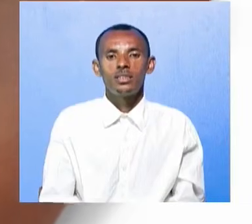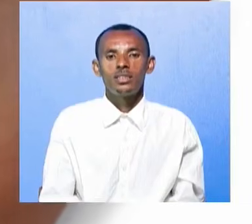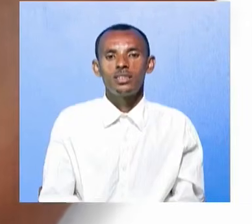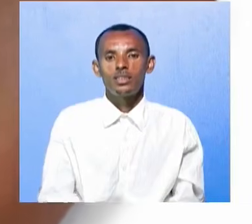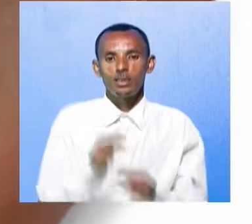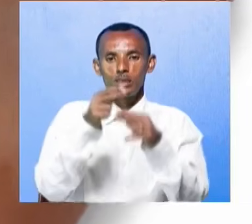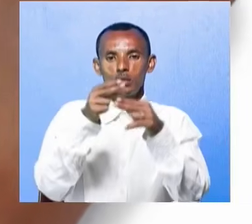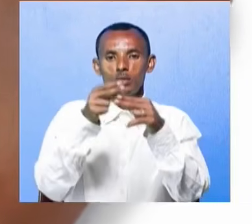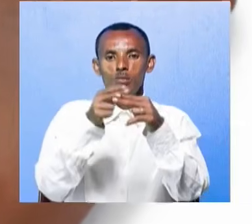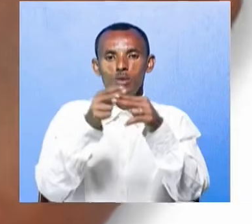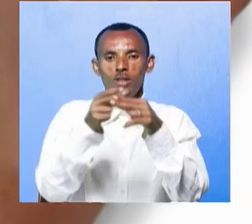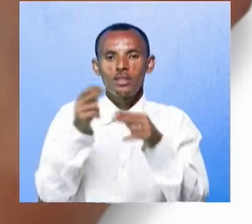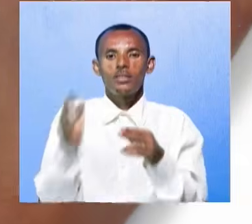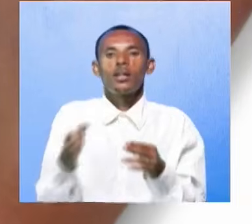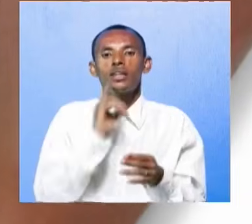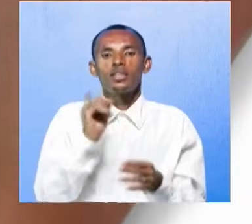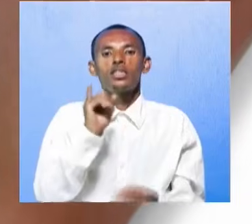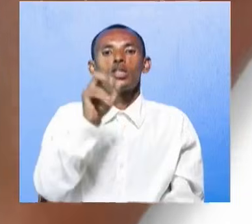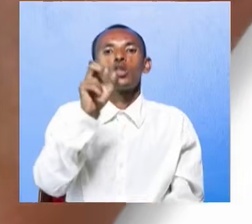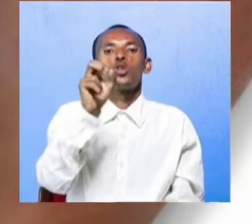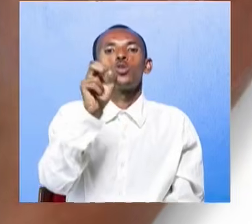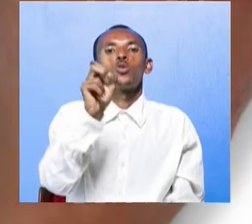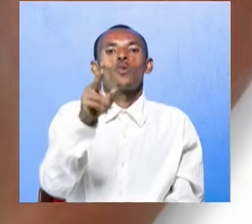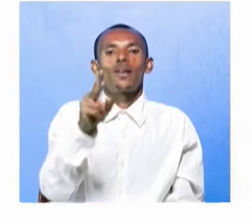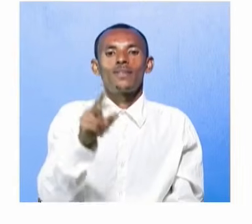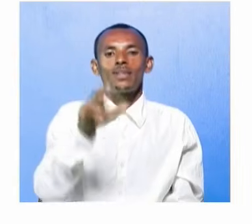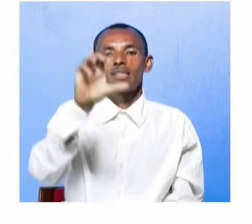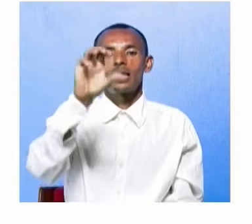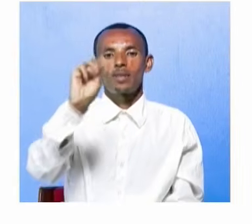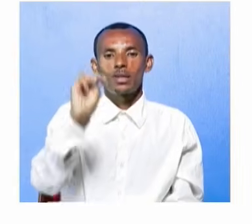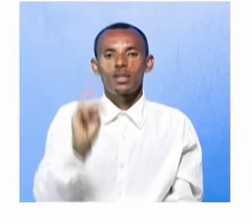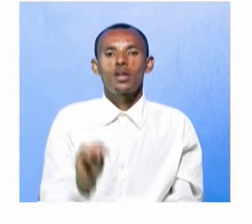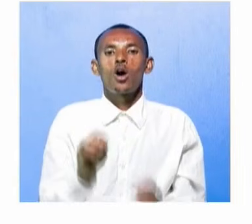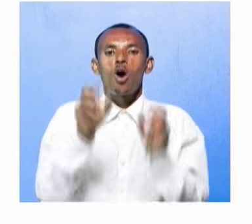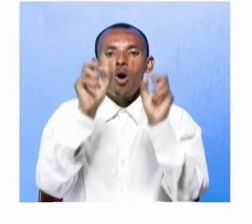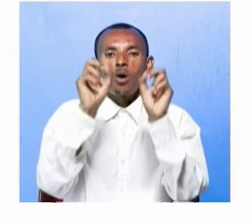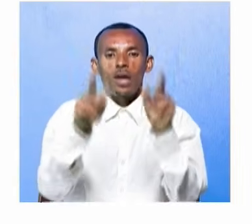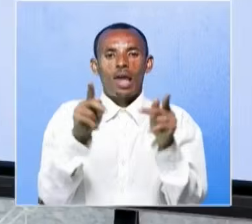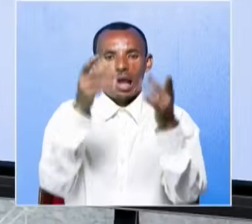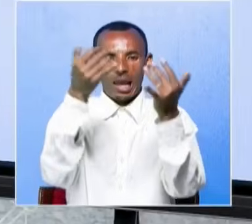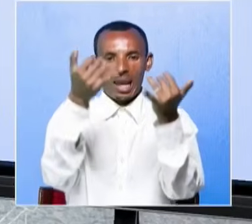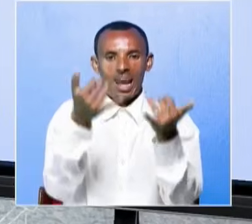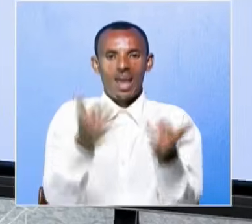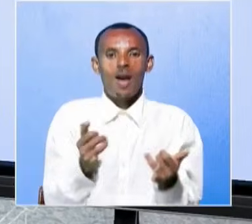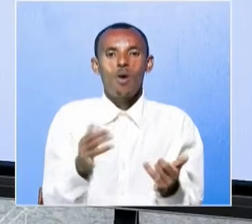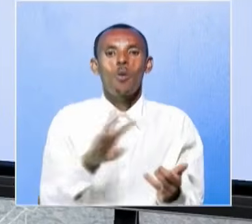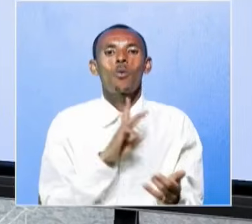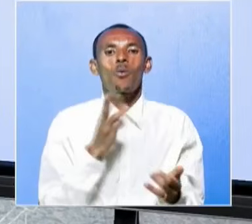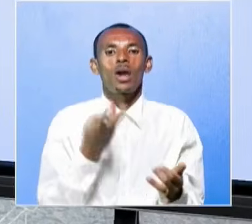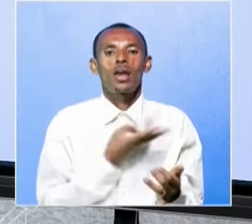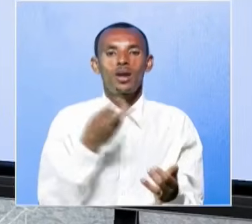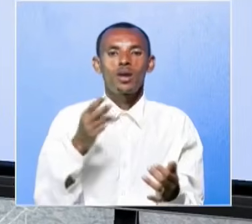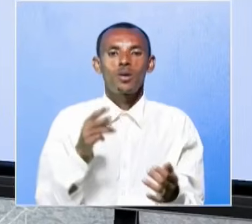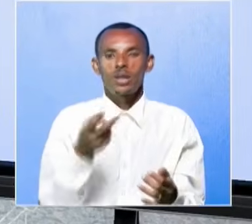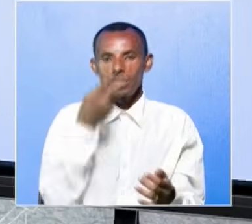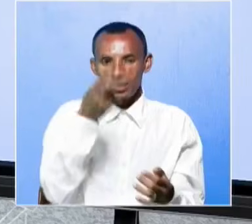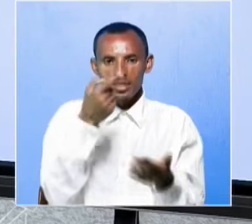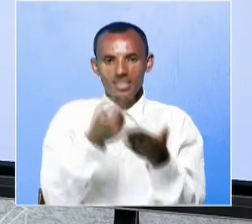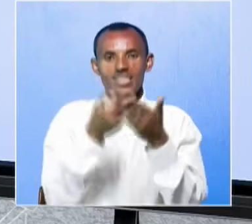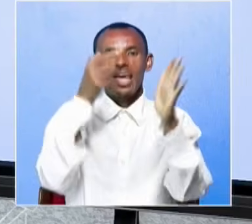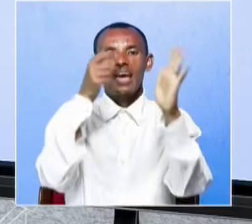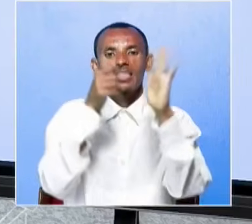is 12 centimeter. Okay, so now whenever we say this